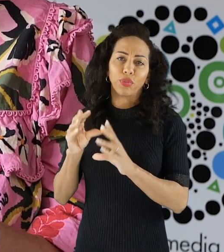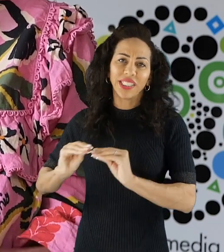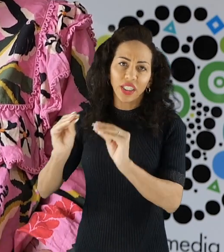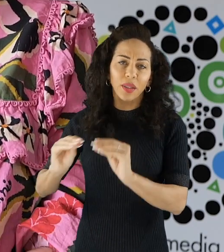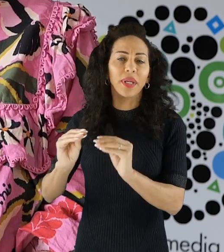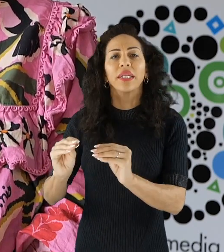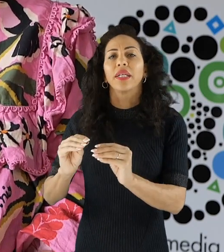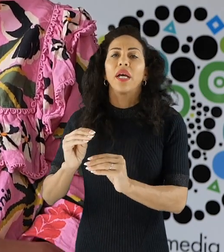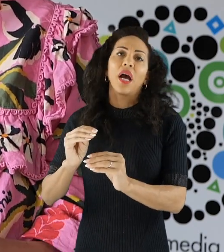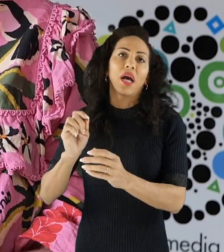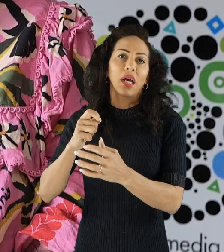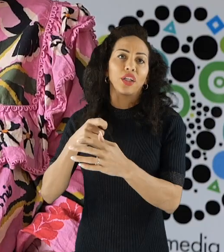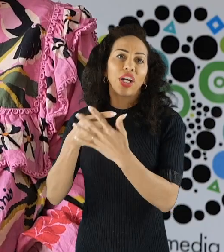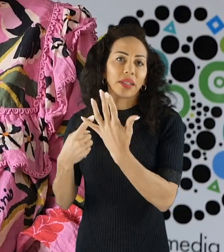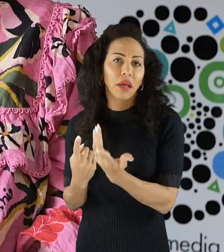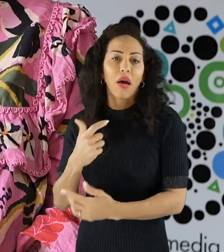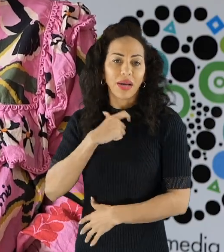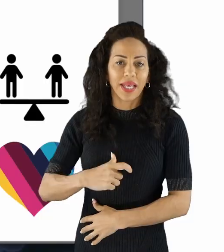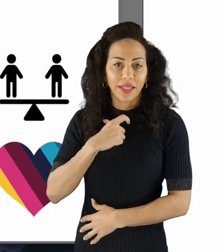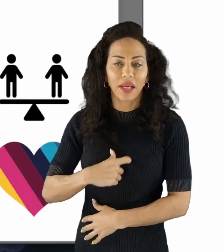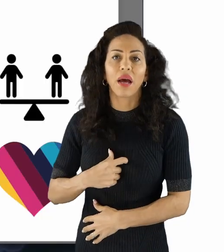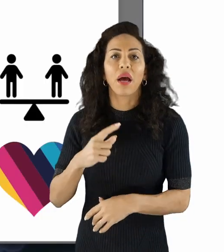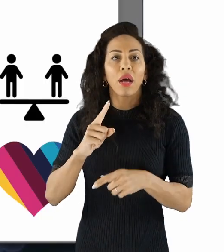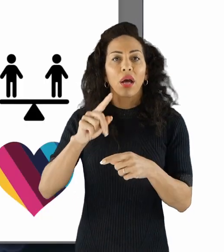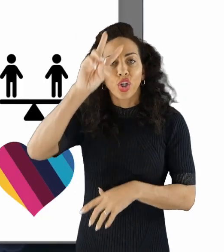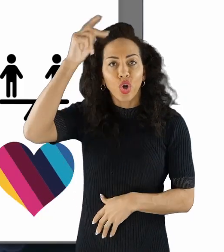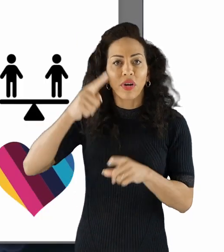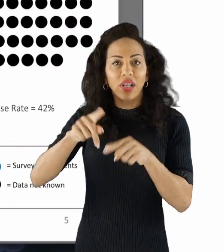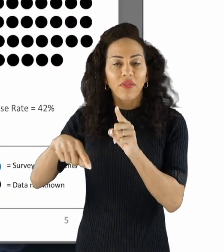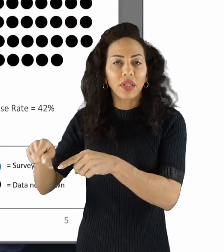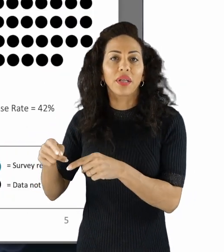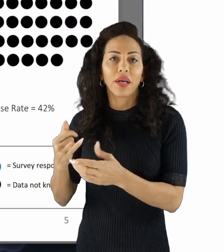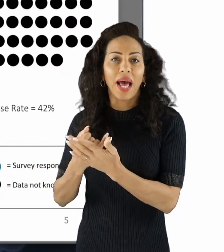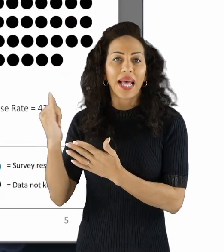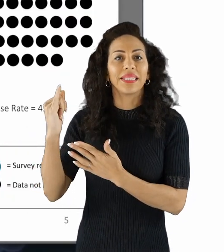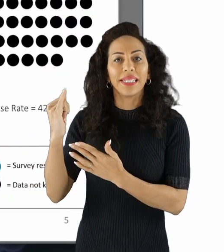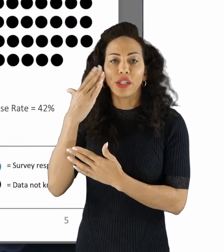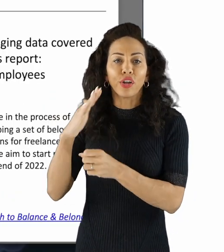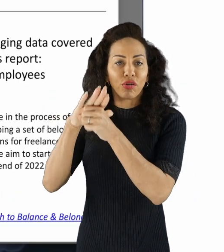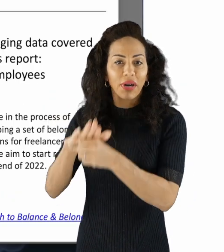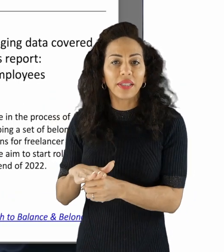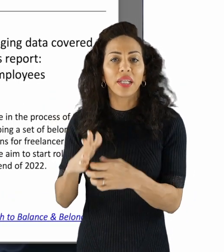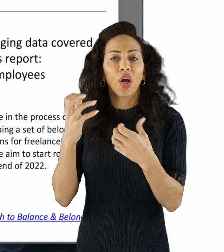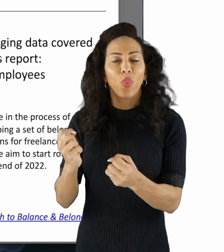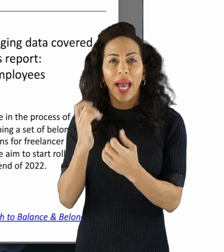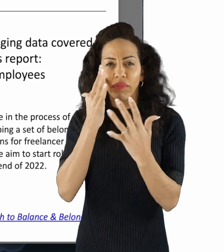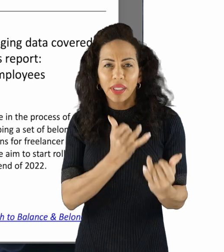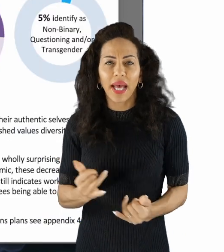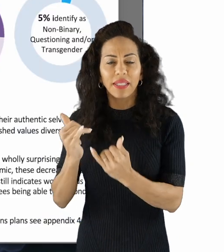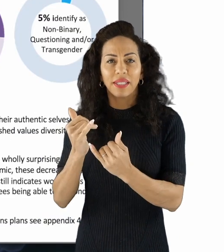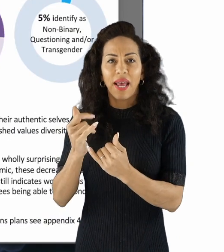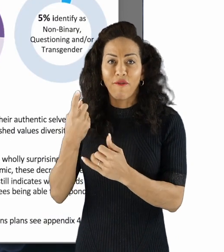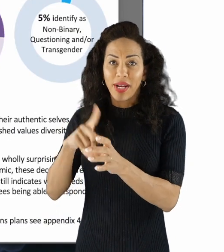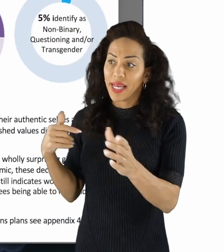identity, neurodiversity, anti-racism. And every year we undertake something called Balance and Belonging. So that's a big